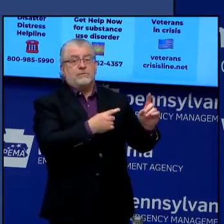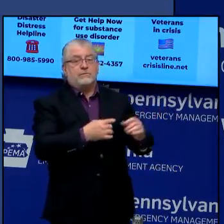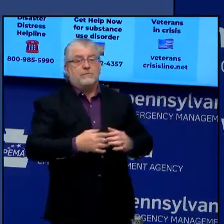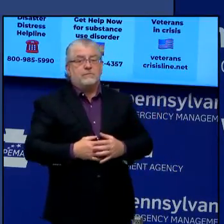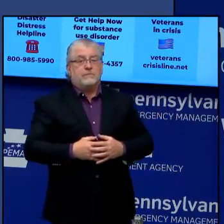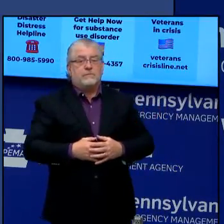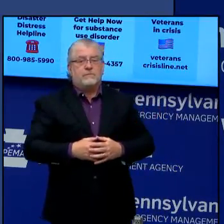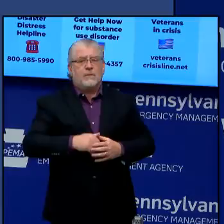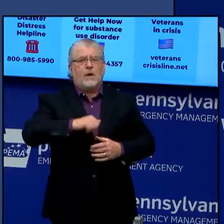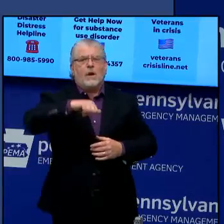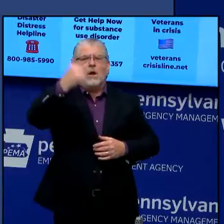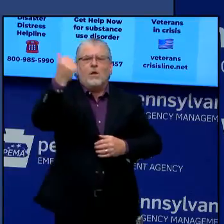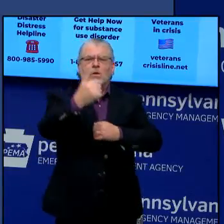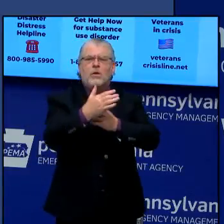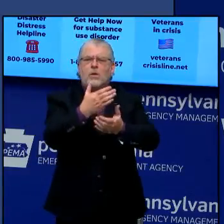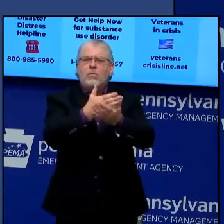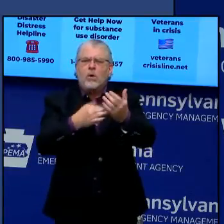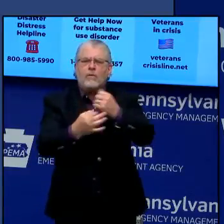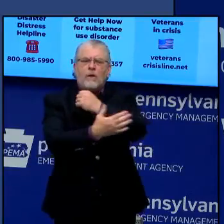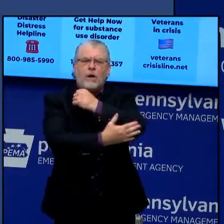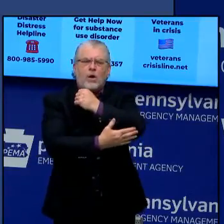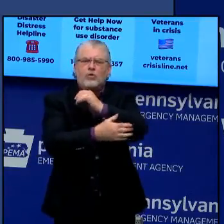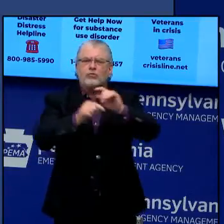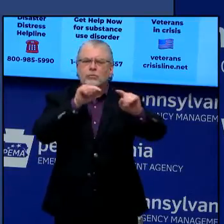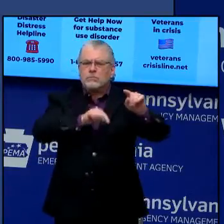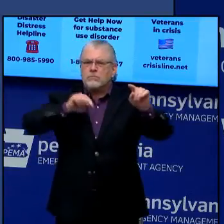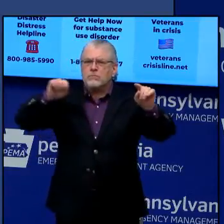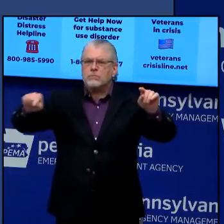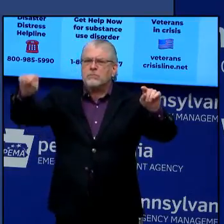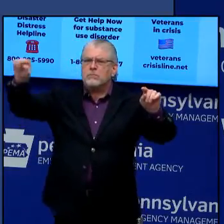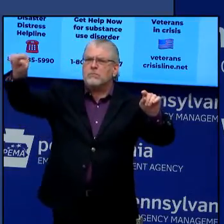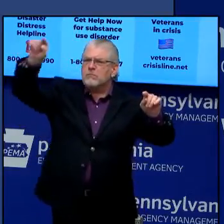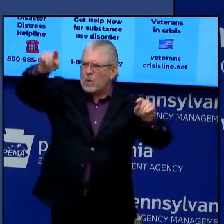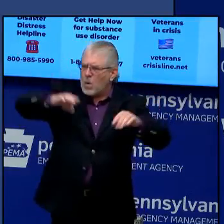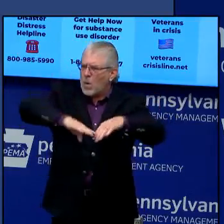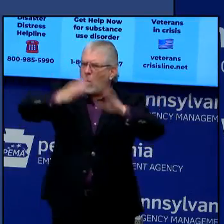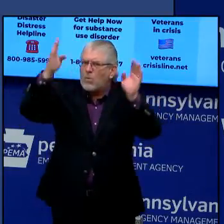impact the length of time we need to stay closed here in Pennsylvania? Will there be an